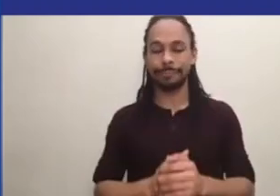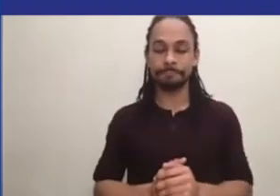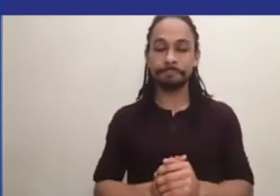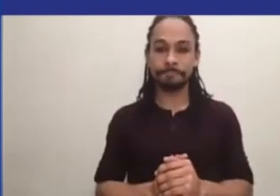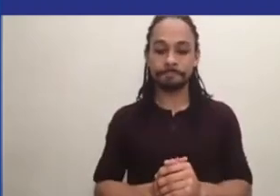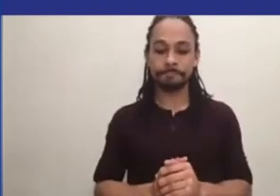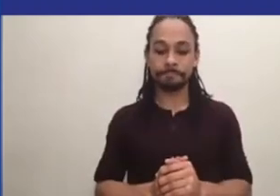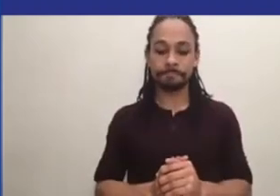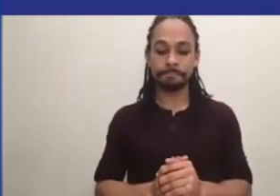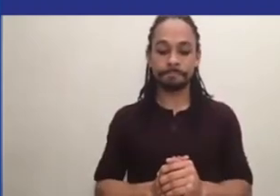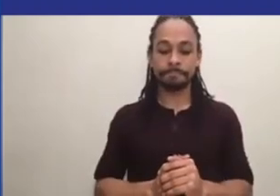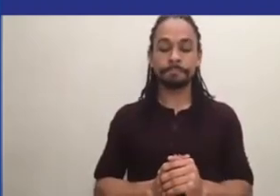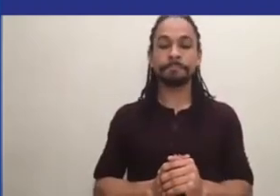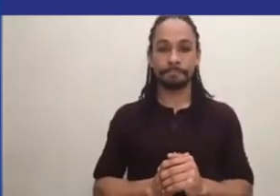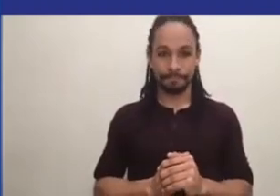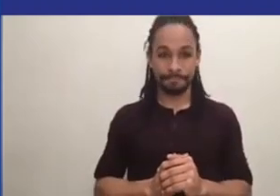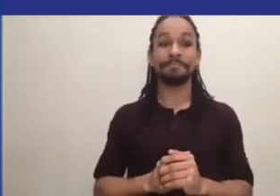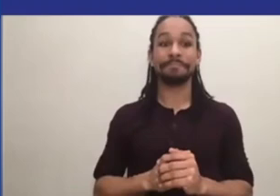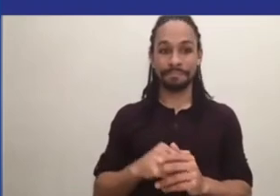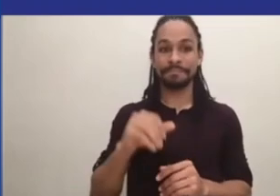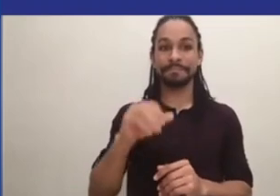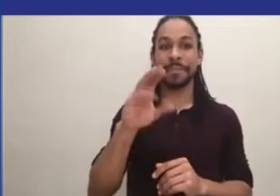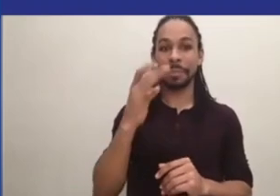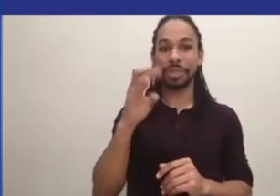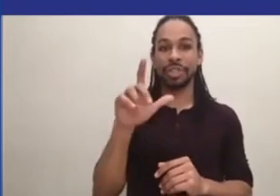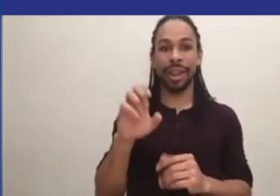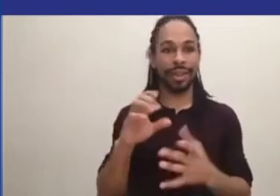Thank you for that. And, you know,